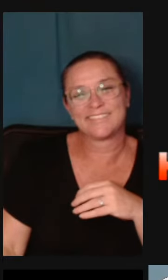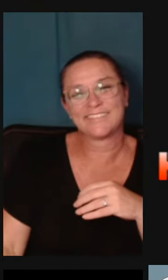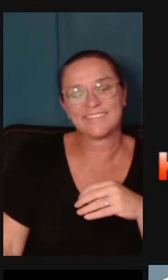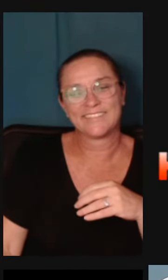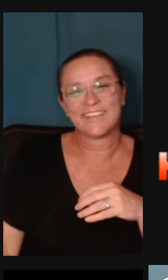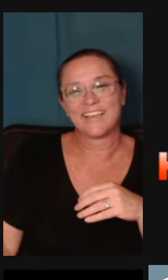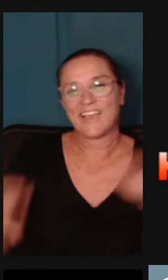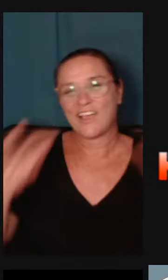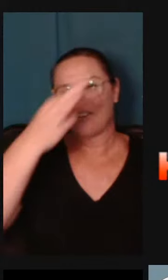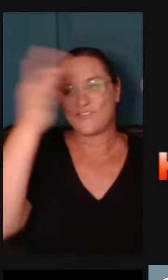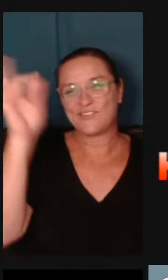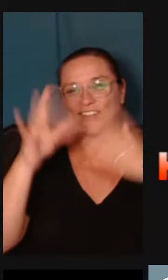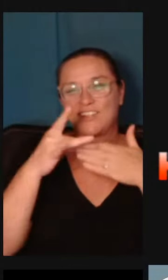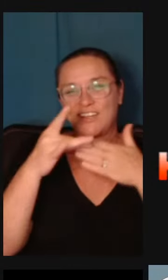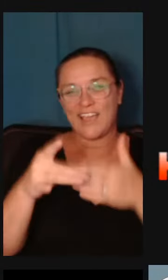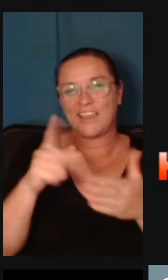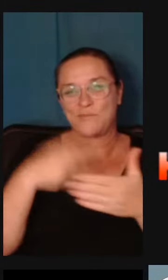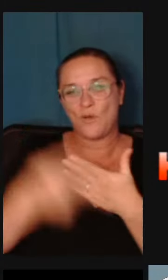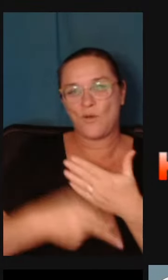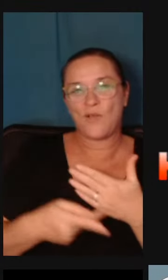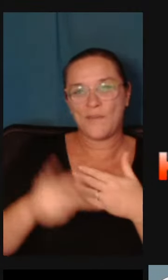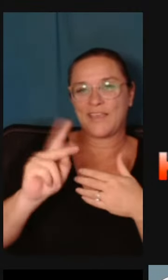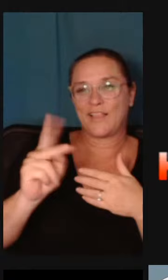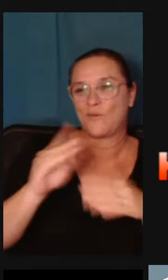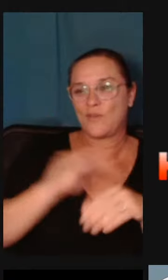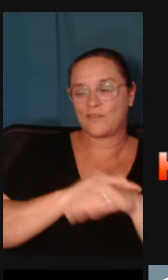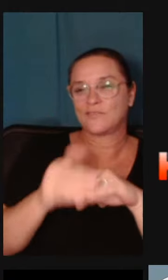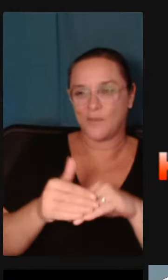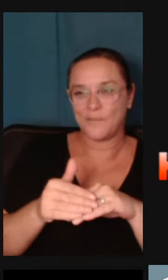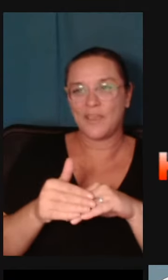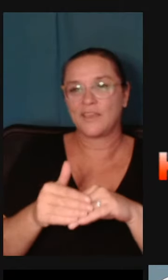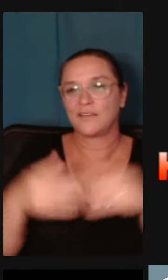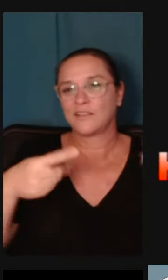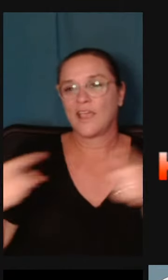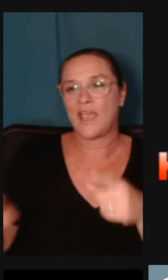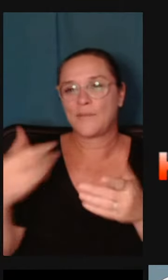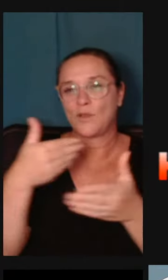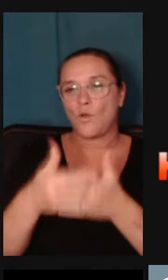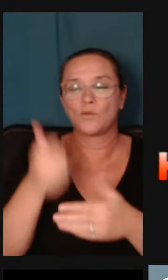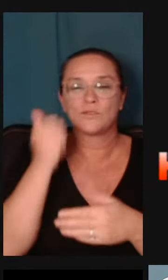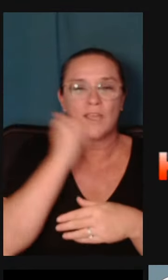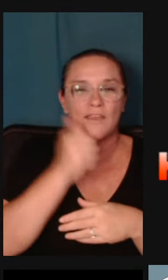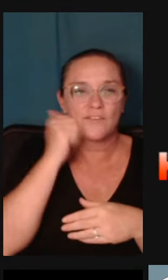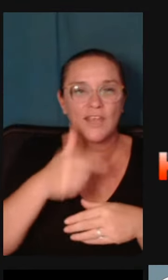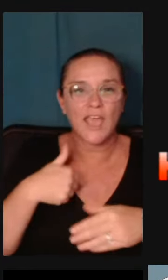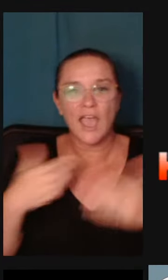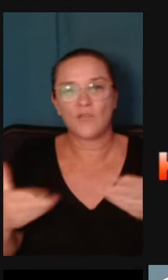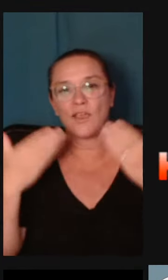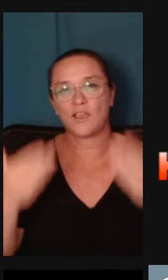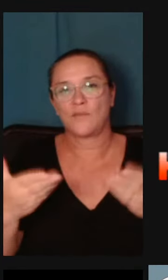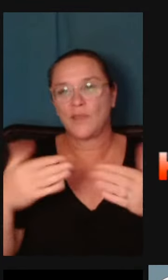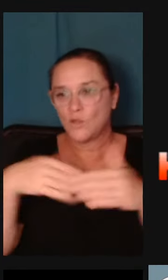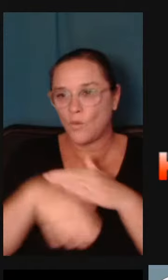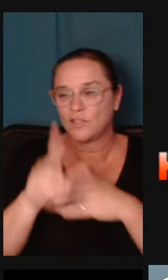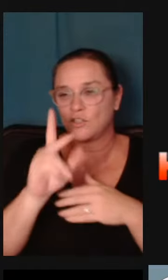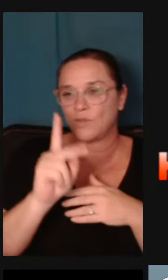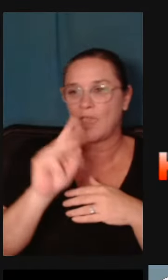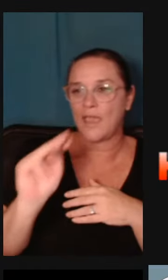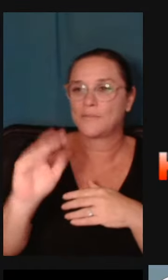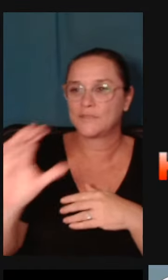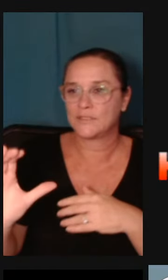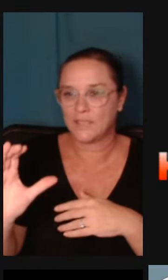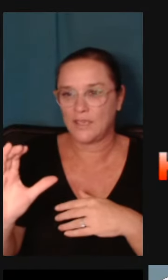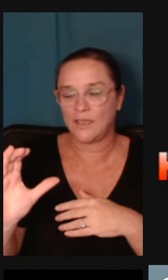Ranger guided programs at Kīlauea Summit's going on almost daily. I recommend going into the KMC and